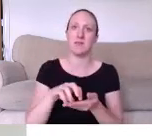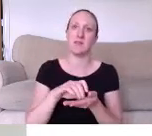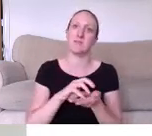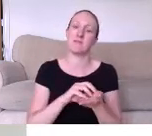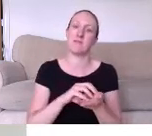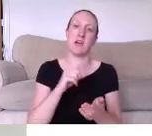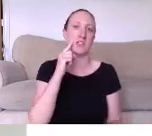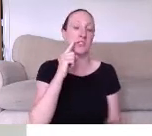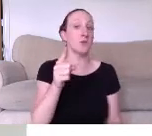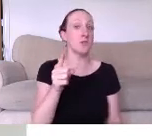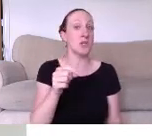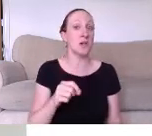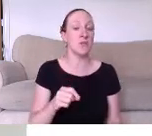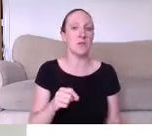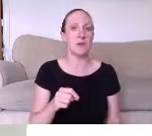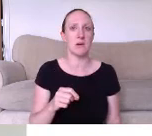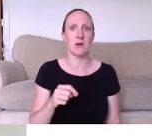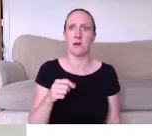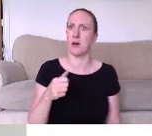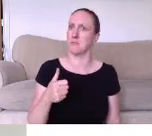the mouse, I told you so.